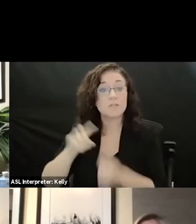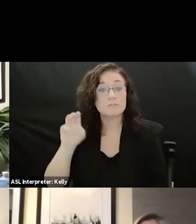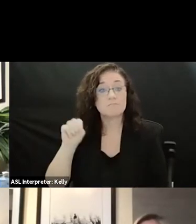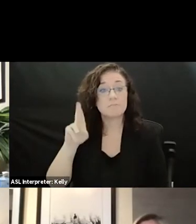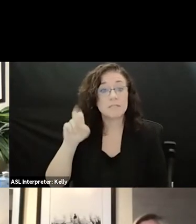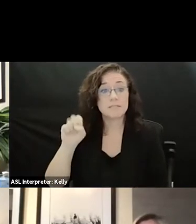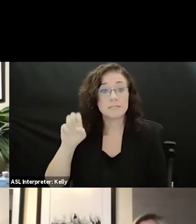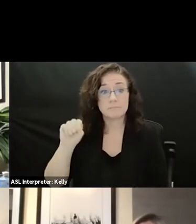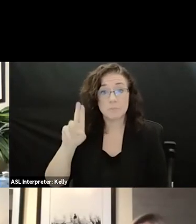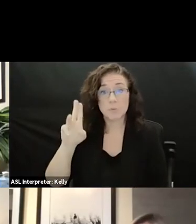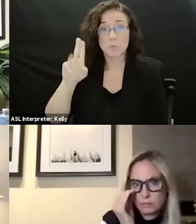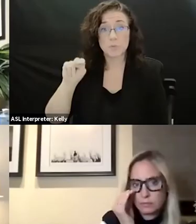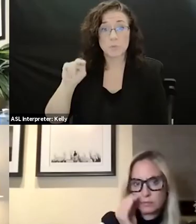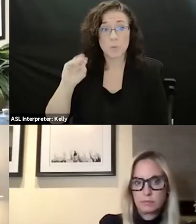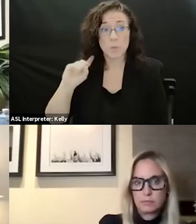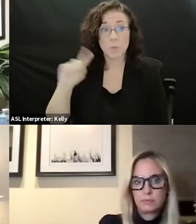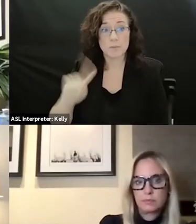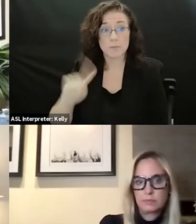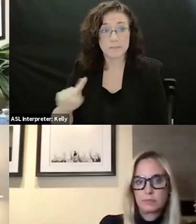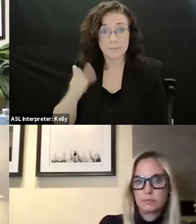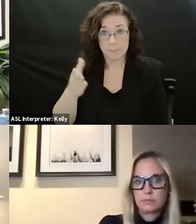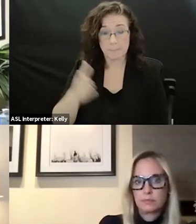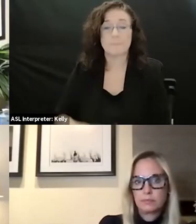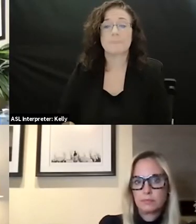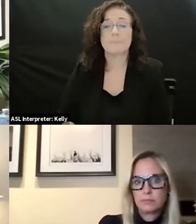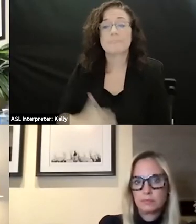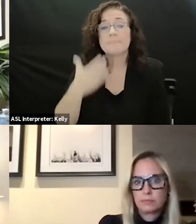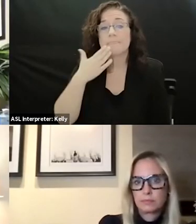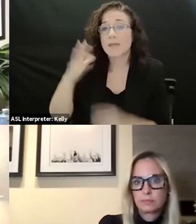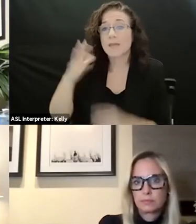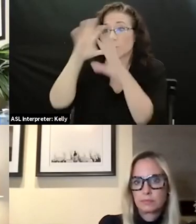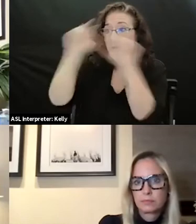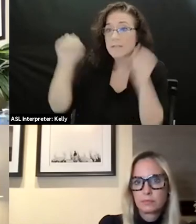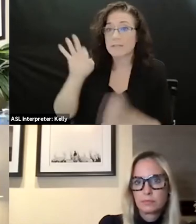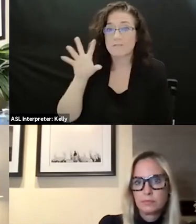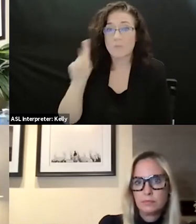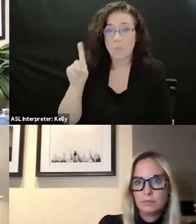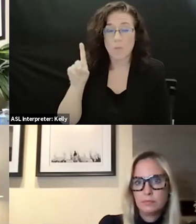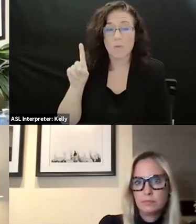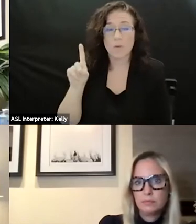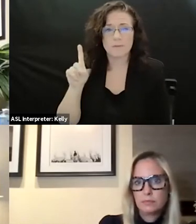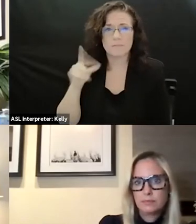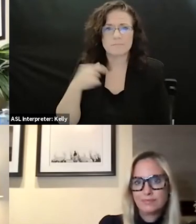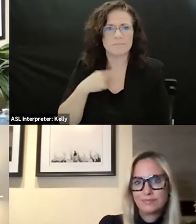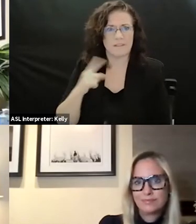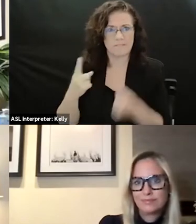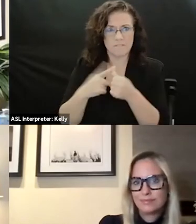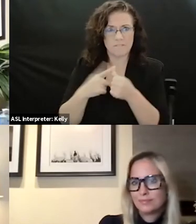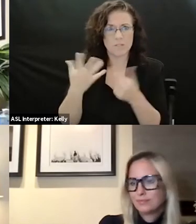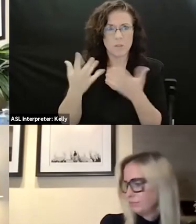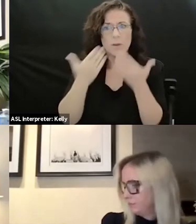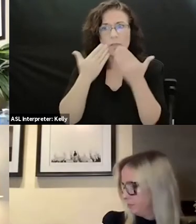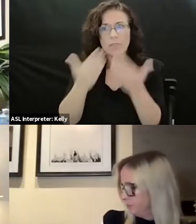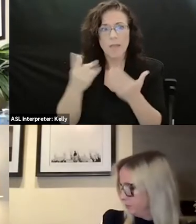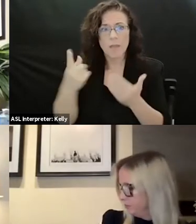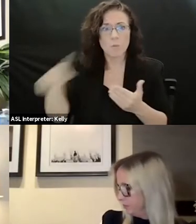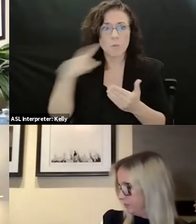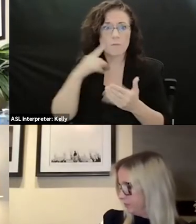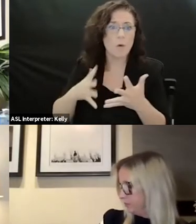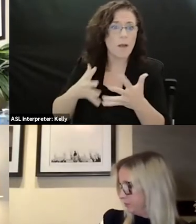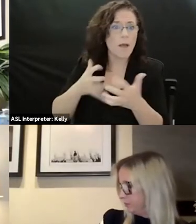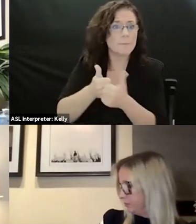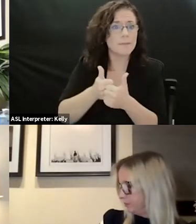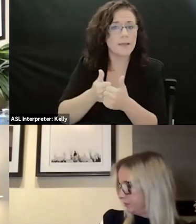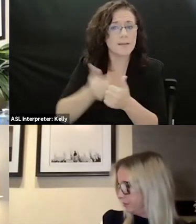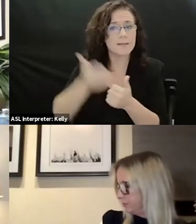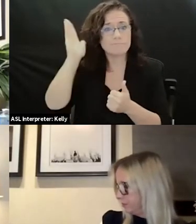thank you president ford um i'd like to very much express the appreciation for the update provided by all of